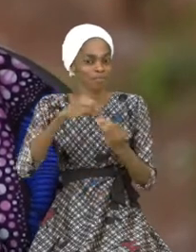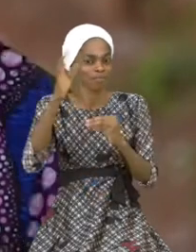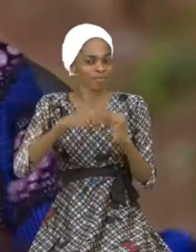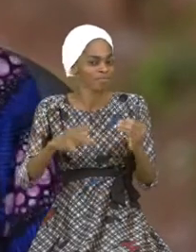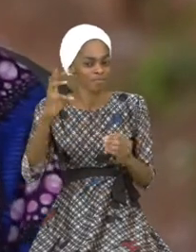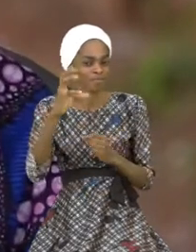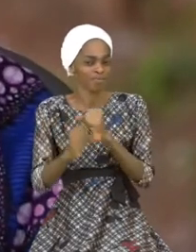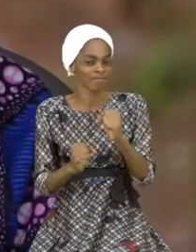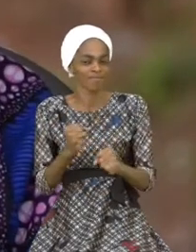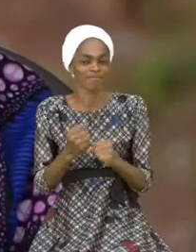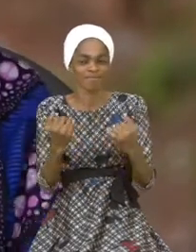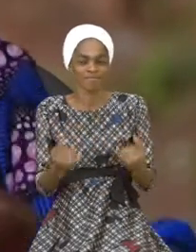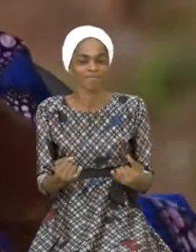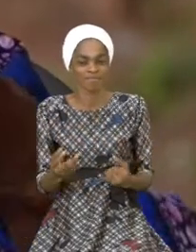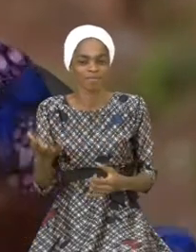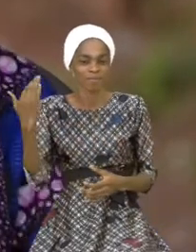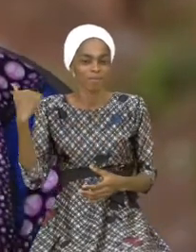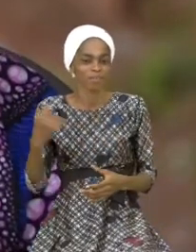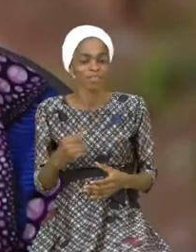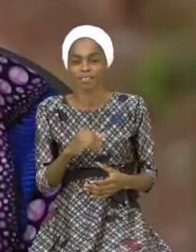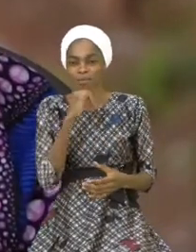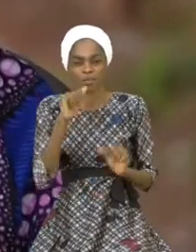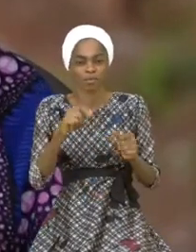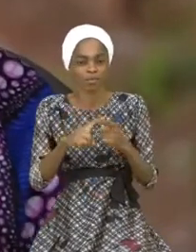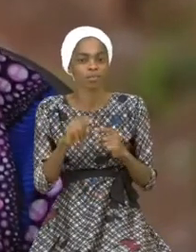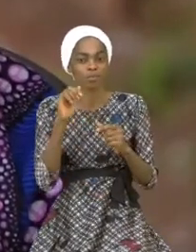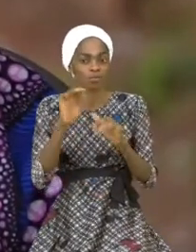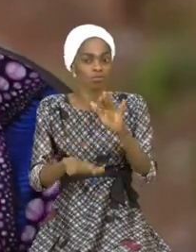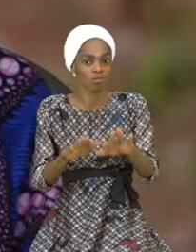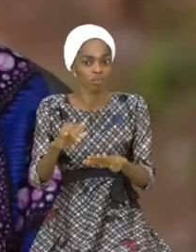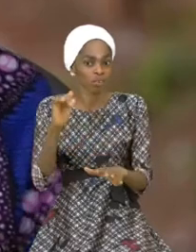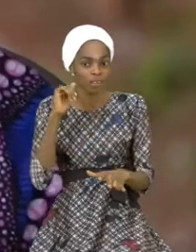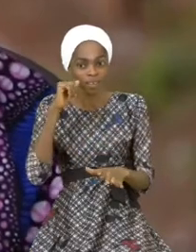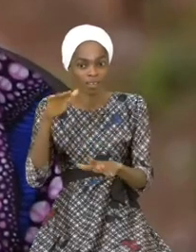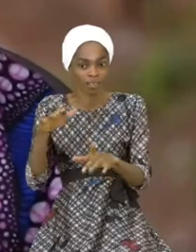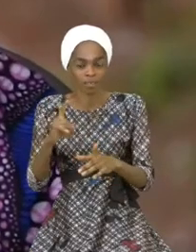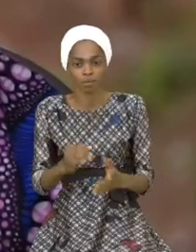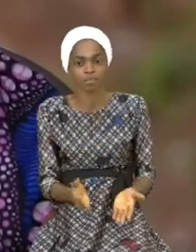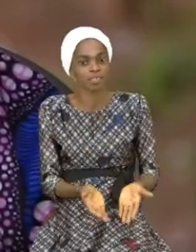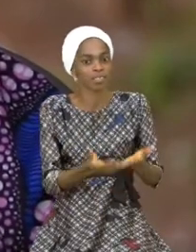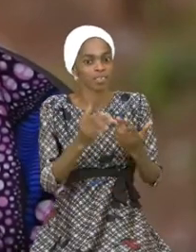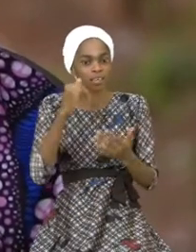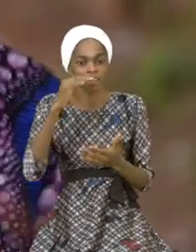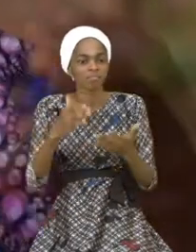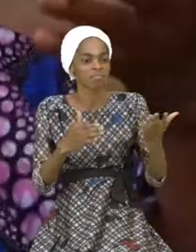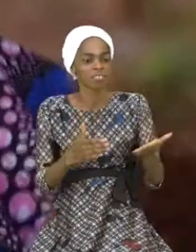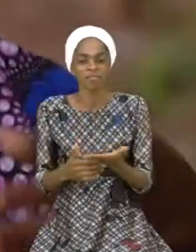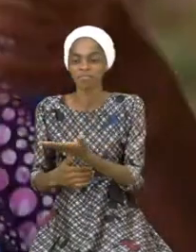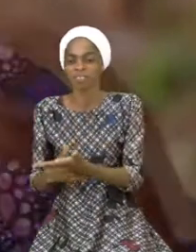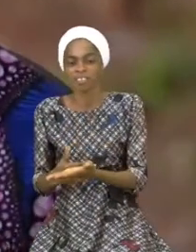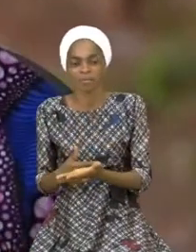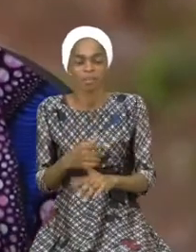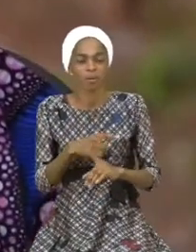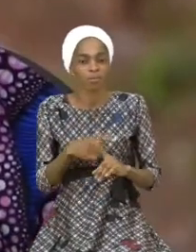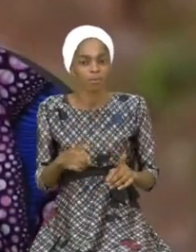now, I was unable to work on myself. They were carrying me here and there. But I